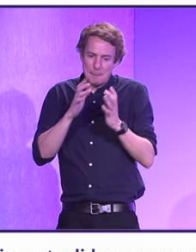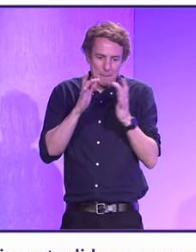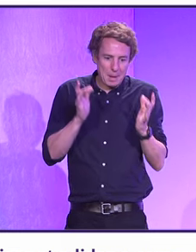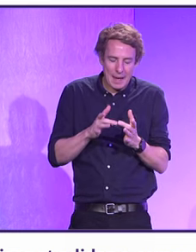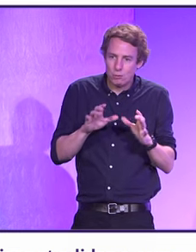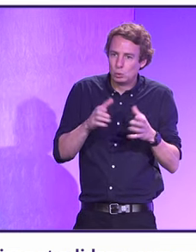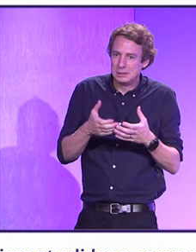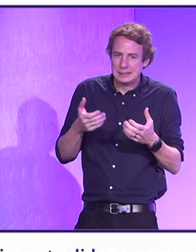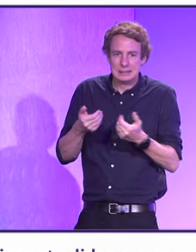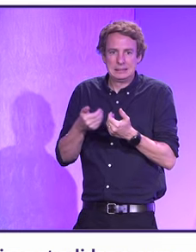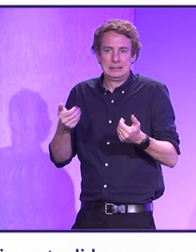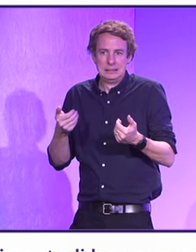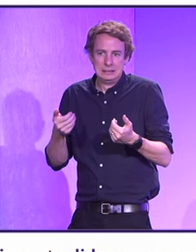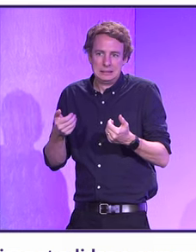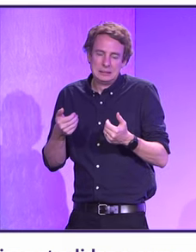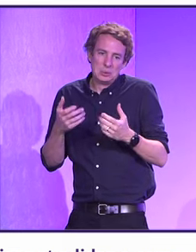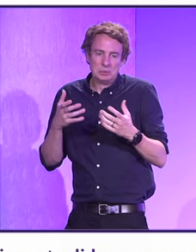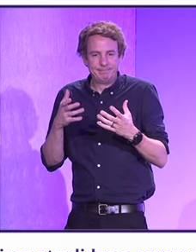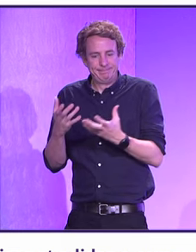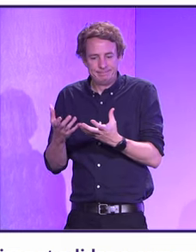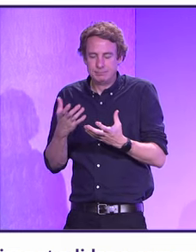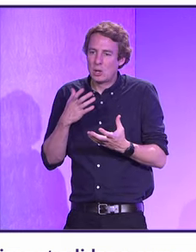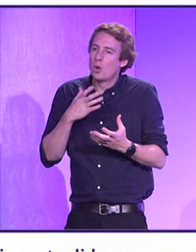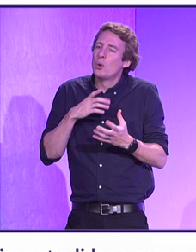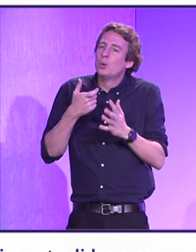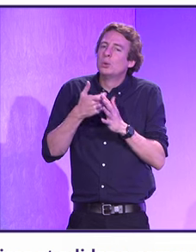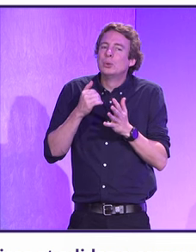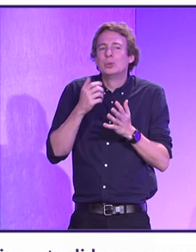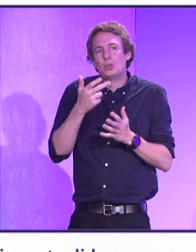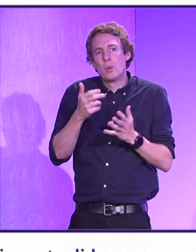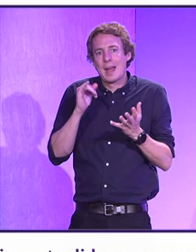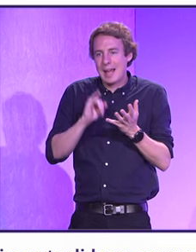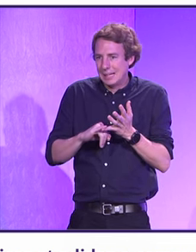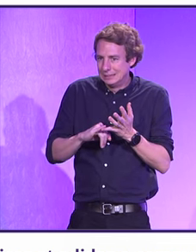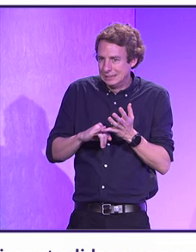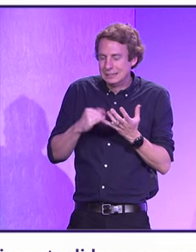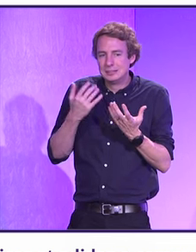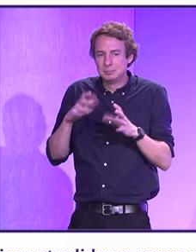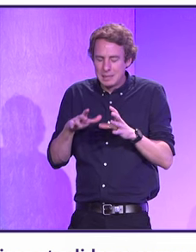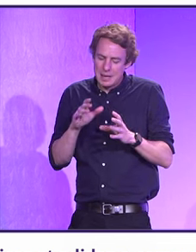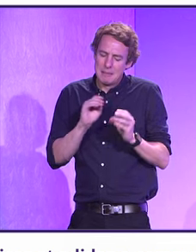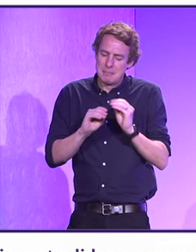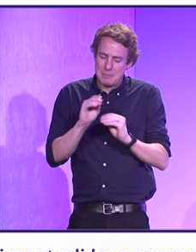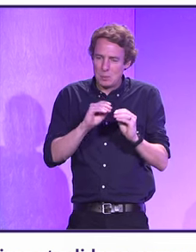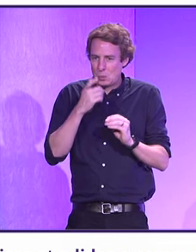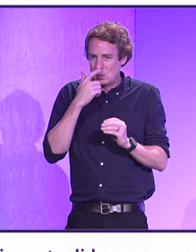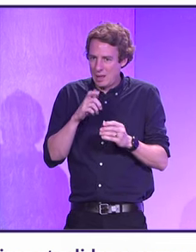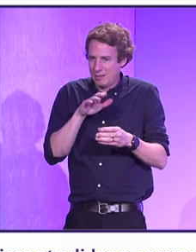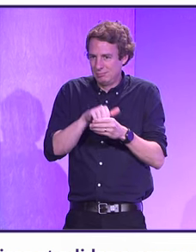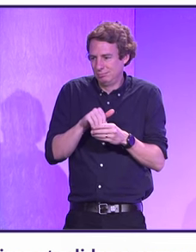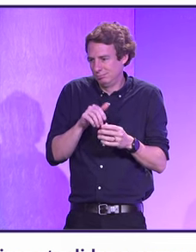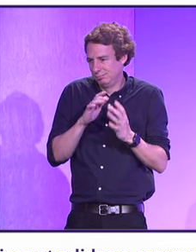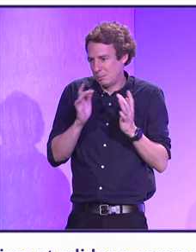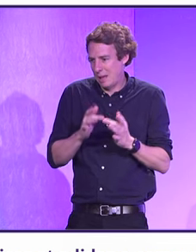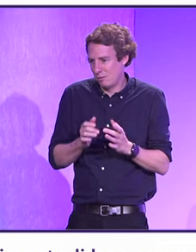the platform teams, where they are responsible to provide the platform, so Kubernetes, observability tools, fast data platform with